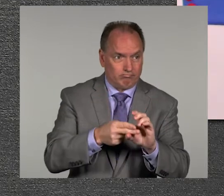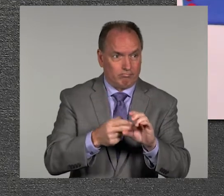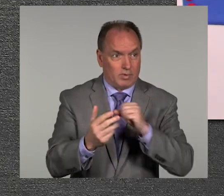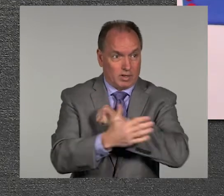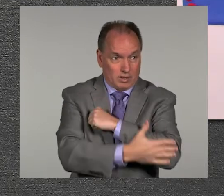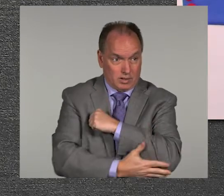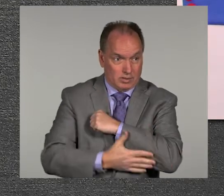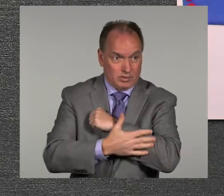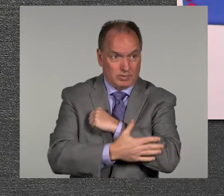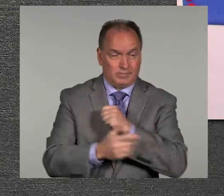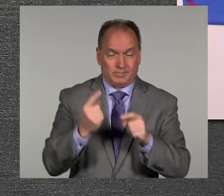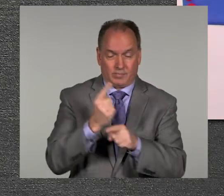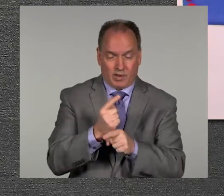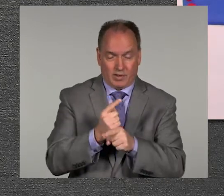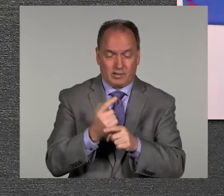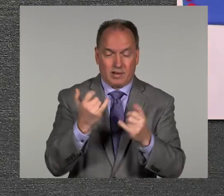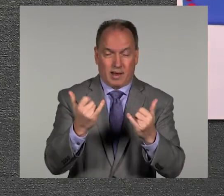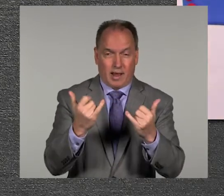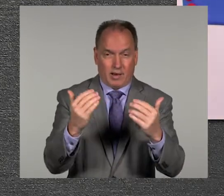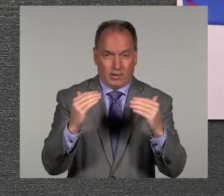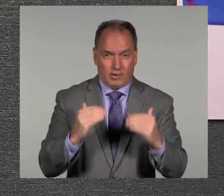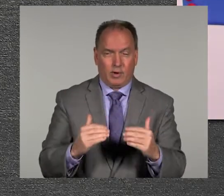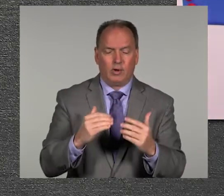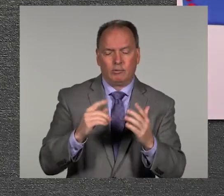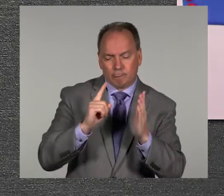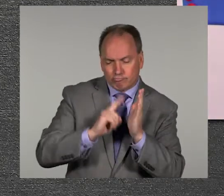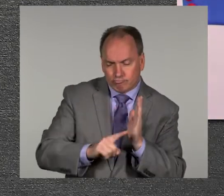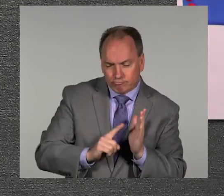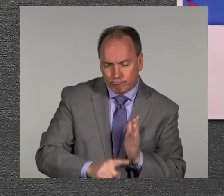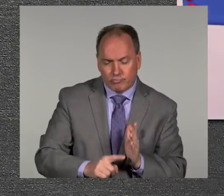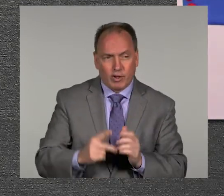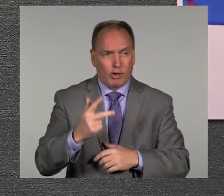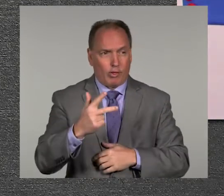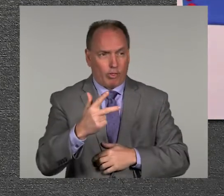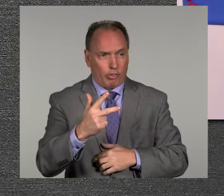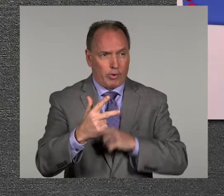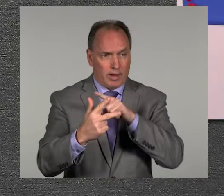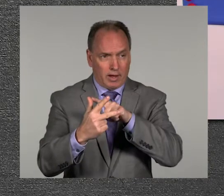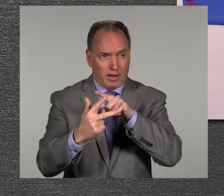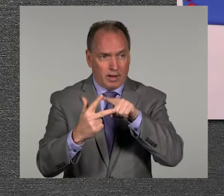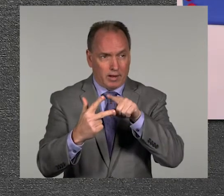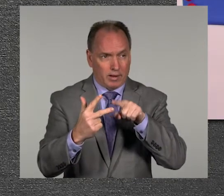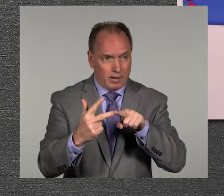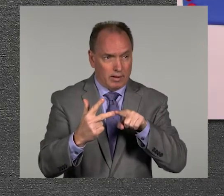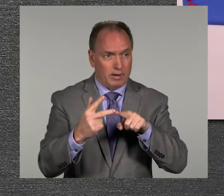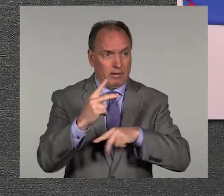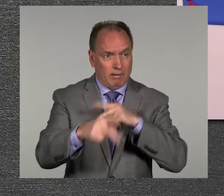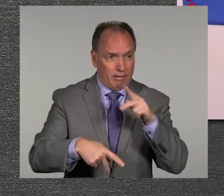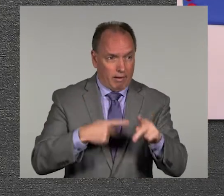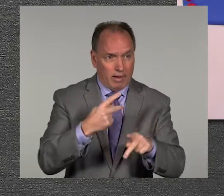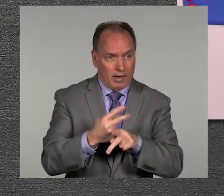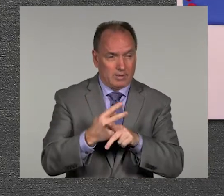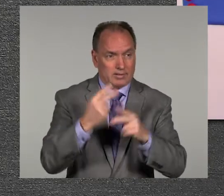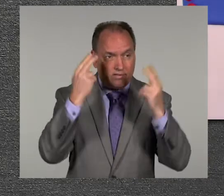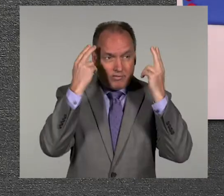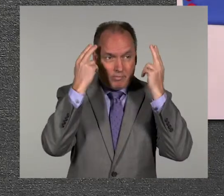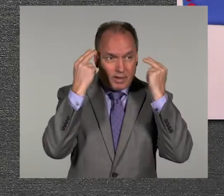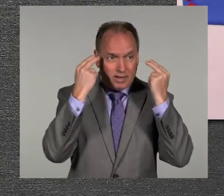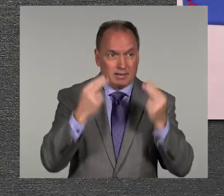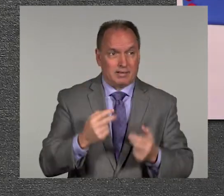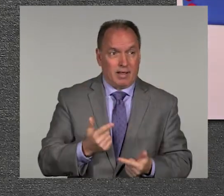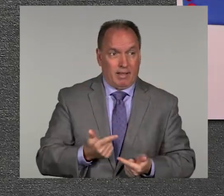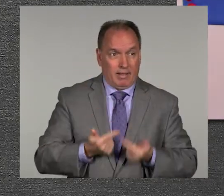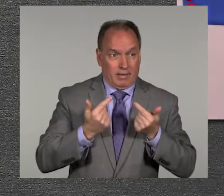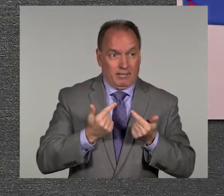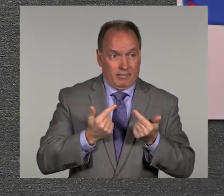country. All right, so now we're gonna get to investigate the three different types of bunnies that live